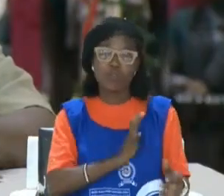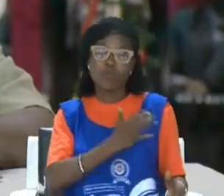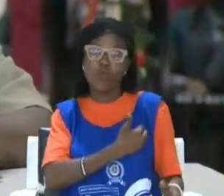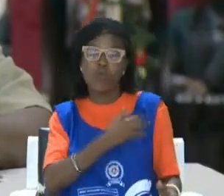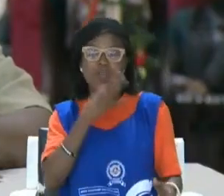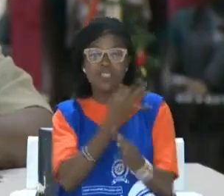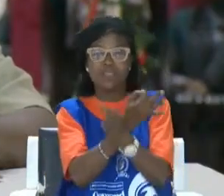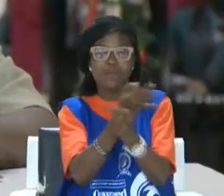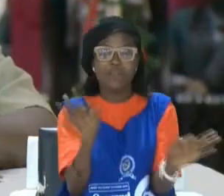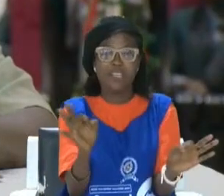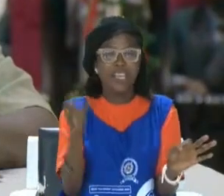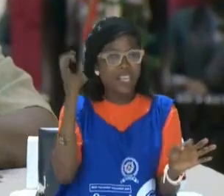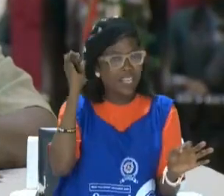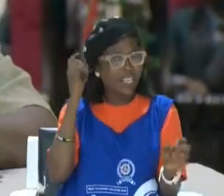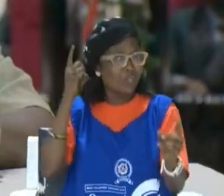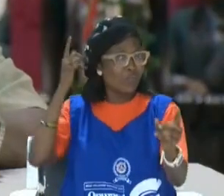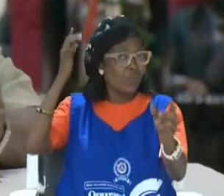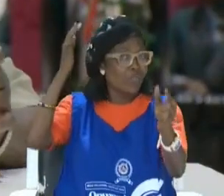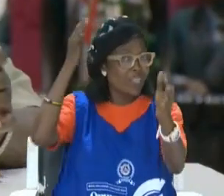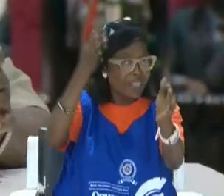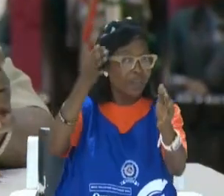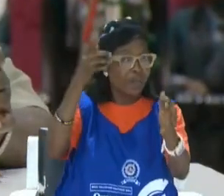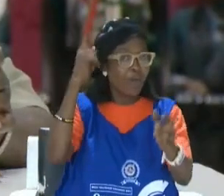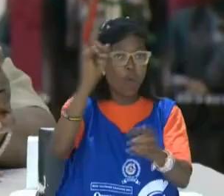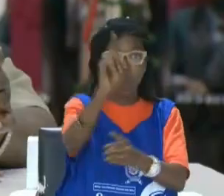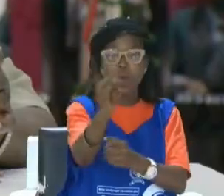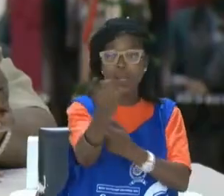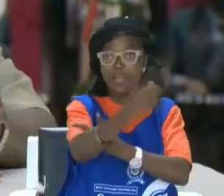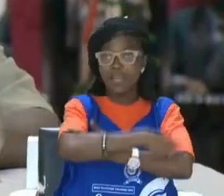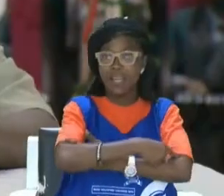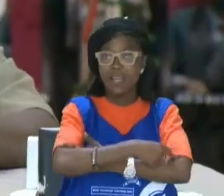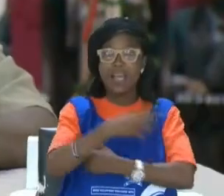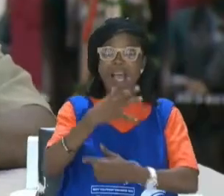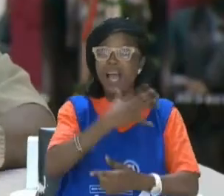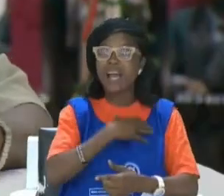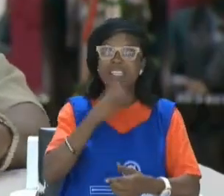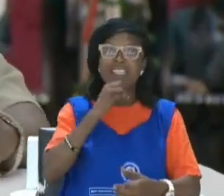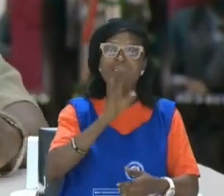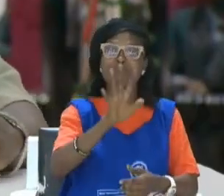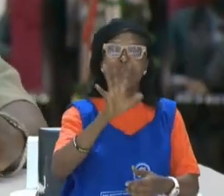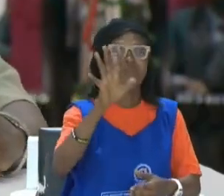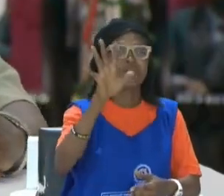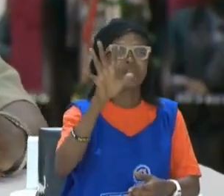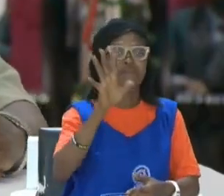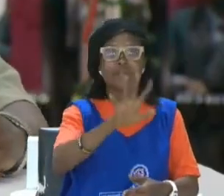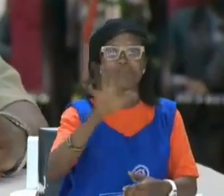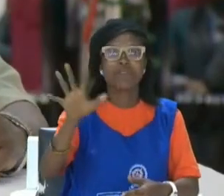And he's looking forward to one day. And he was 25 years old.